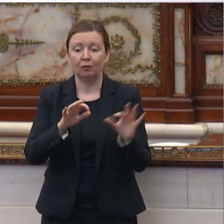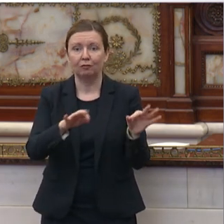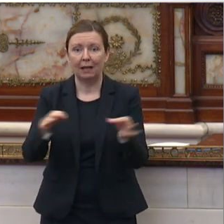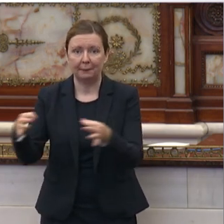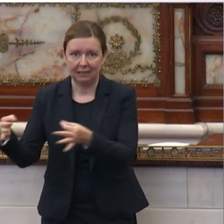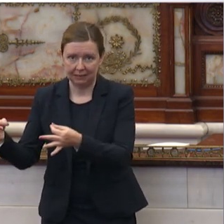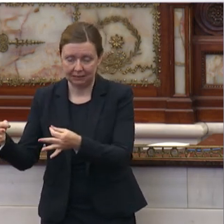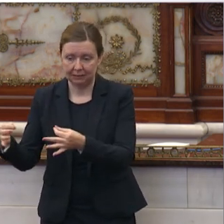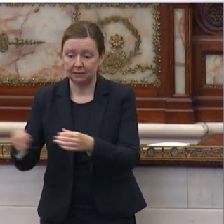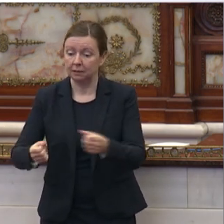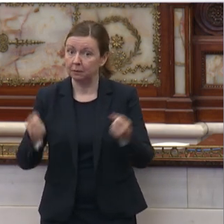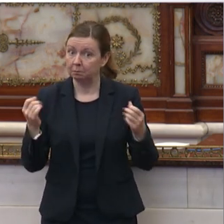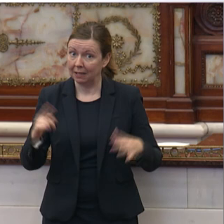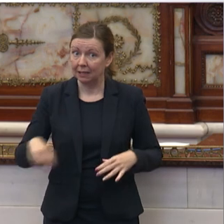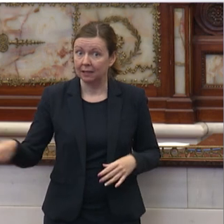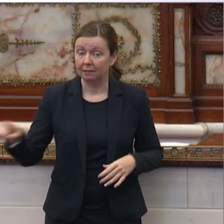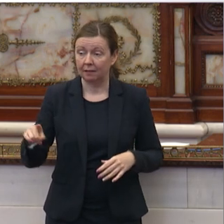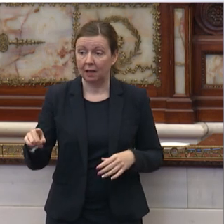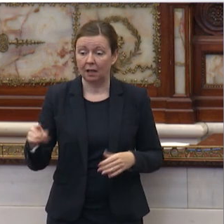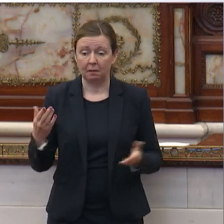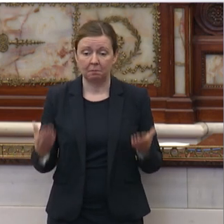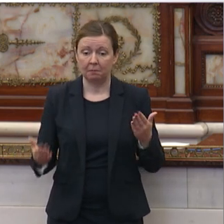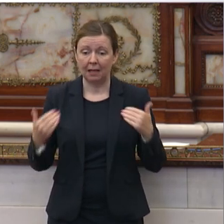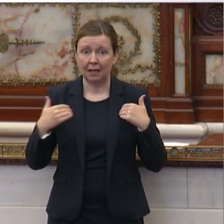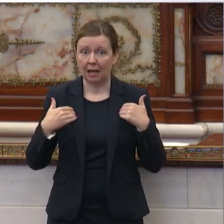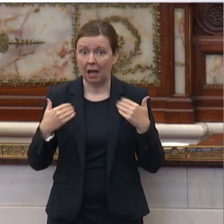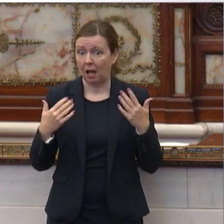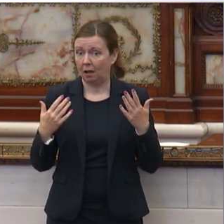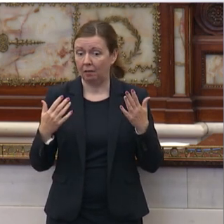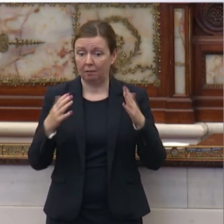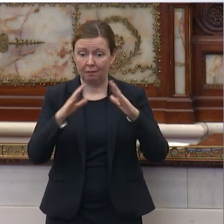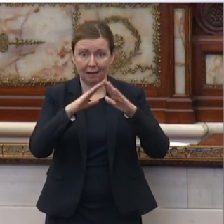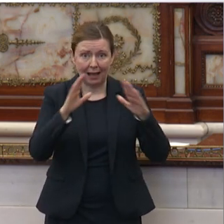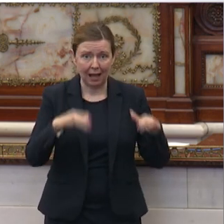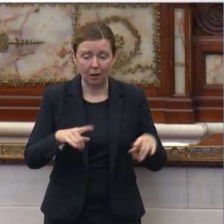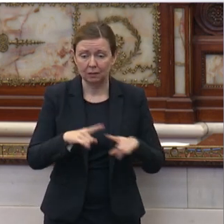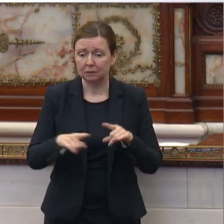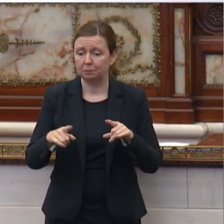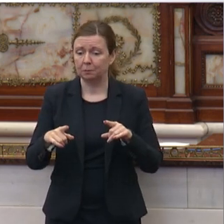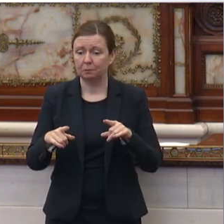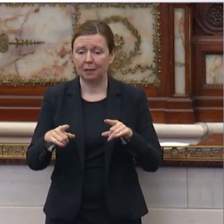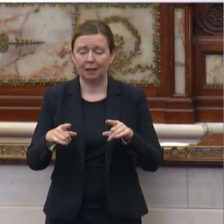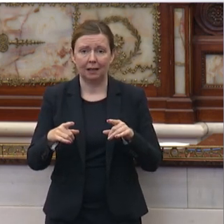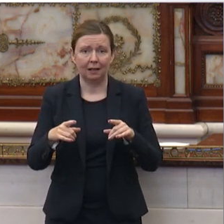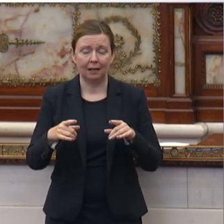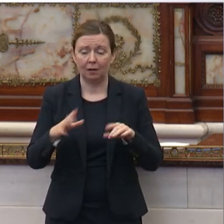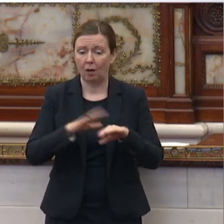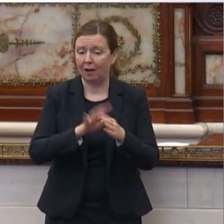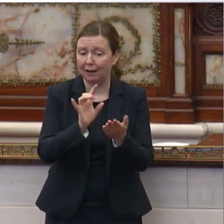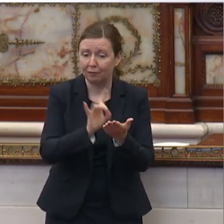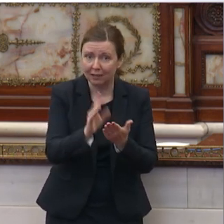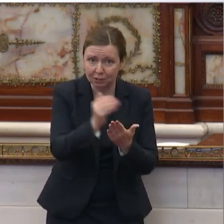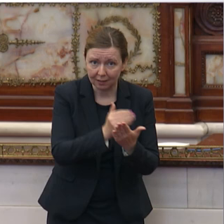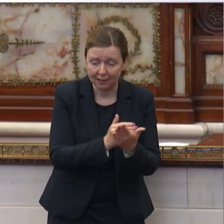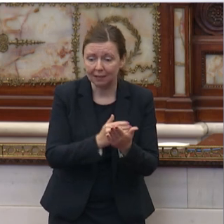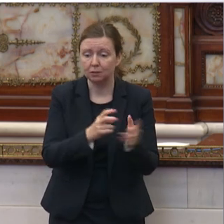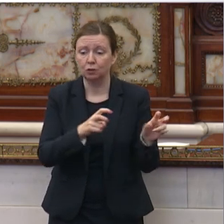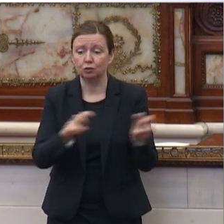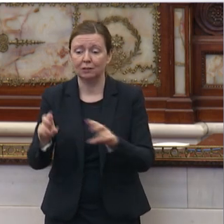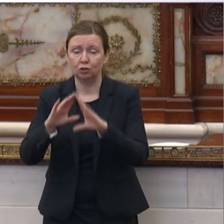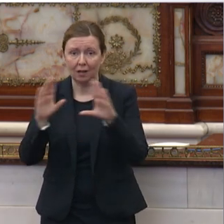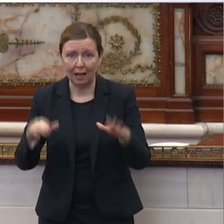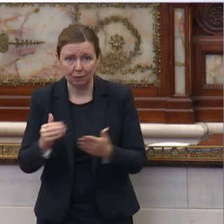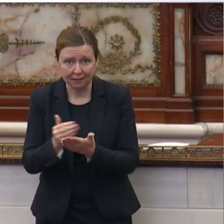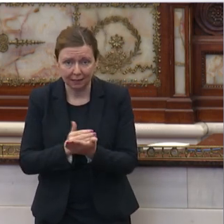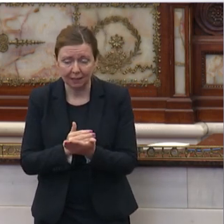families, many who may have a roof over their heads, but they're in that eviction list, they're in our transitional housing